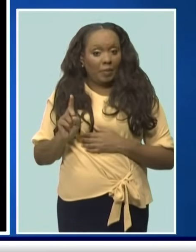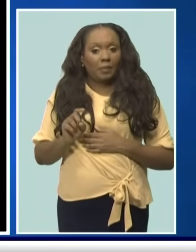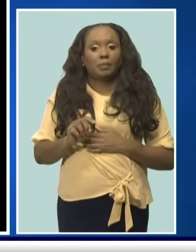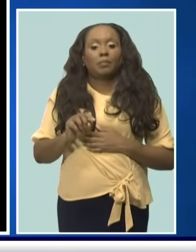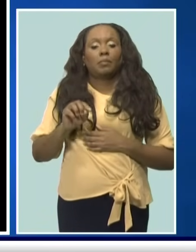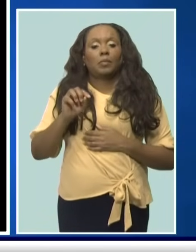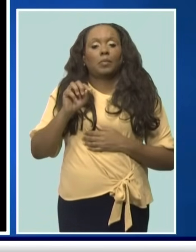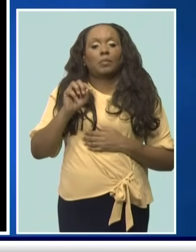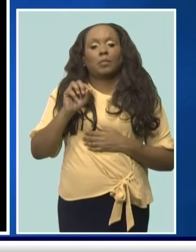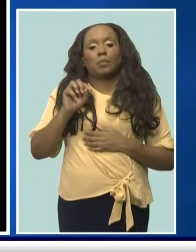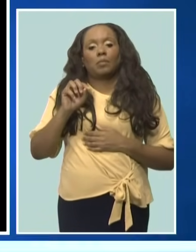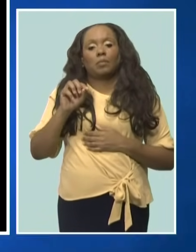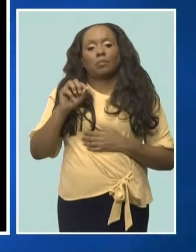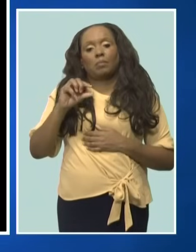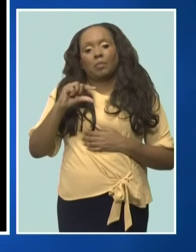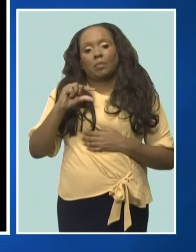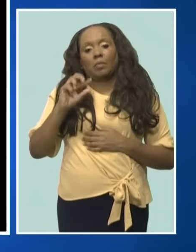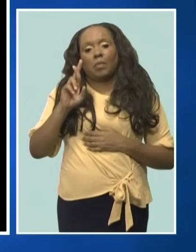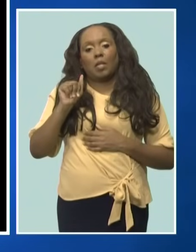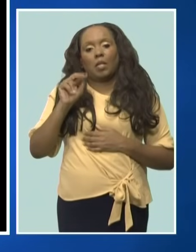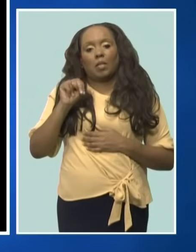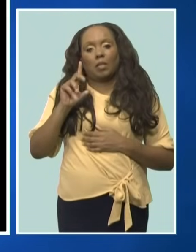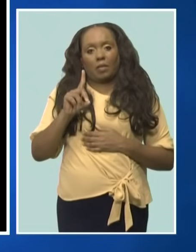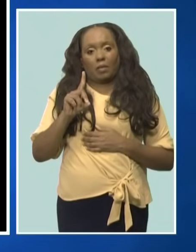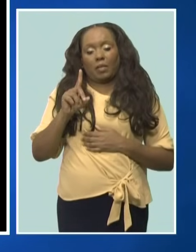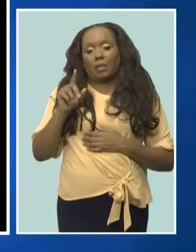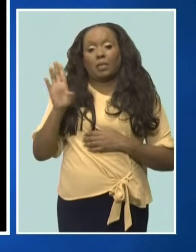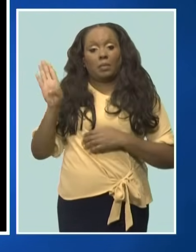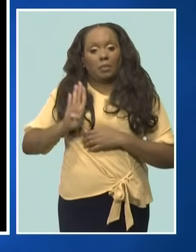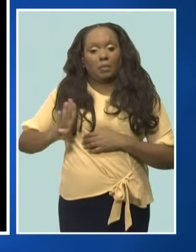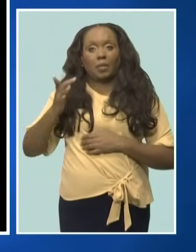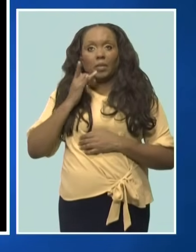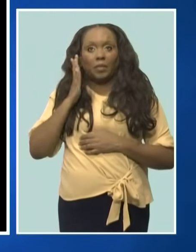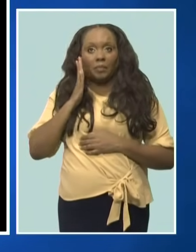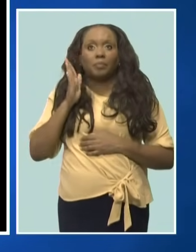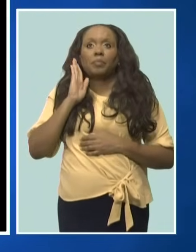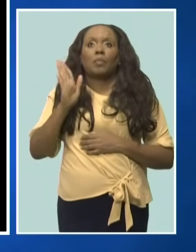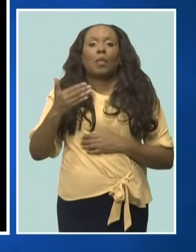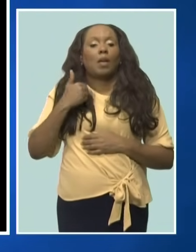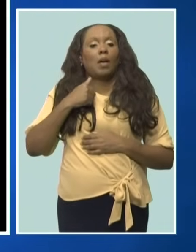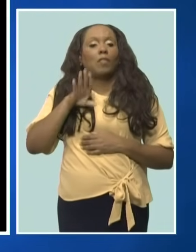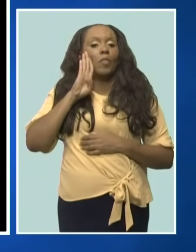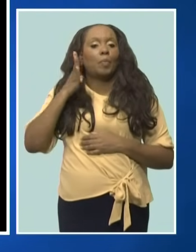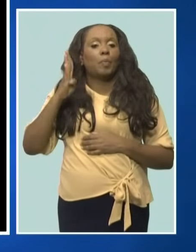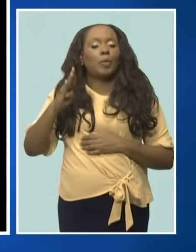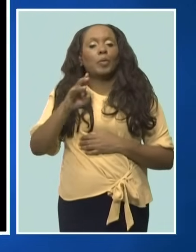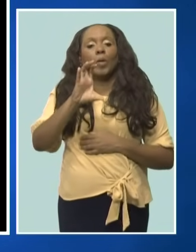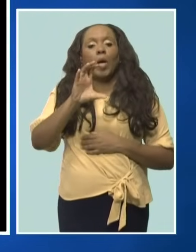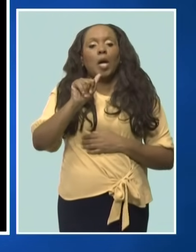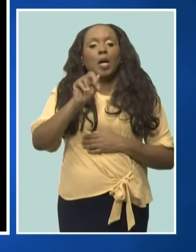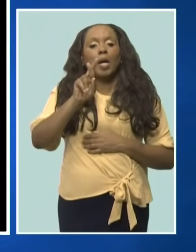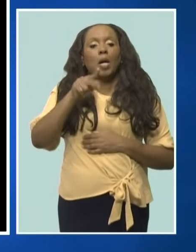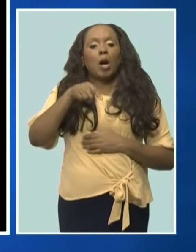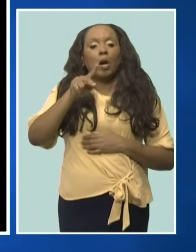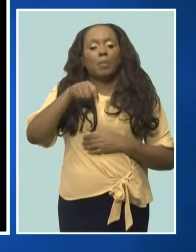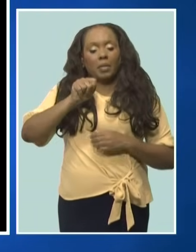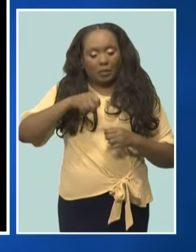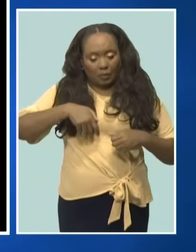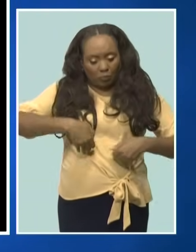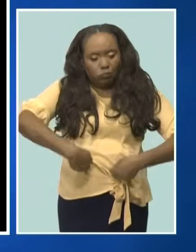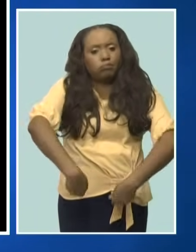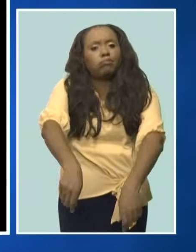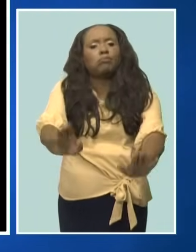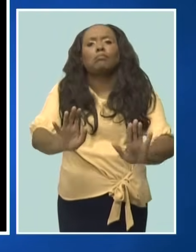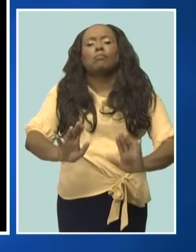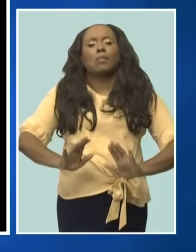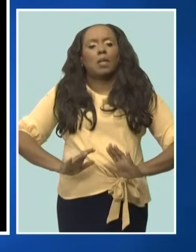be a spectacular black tie affair with a blue carpet entrance, cultural performances, and a